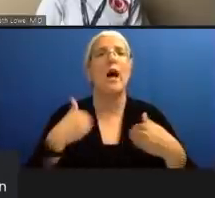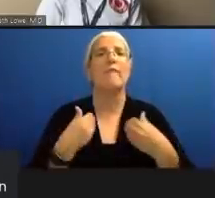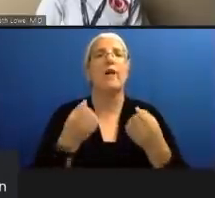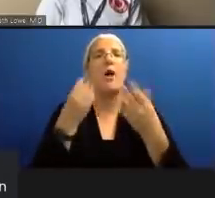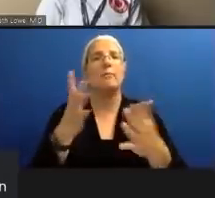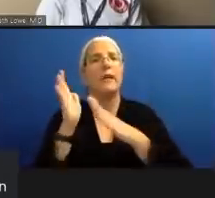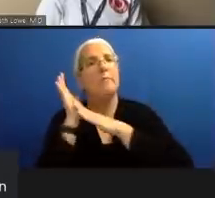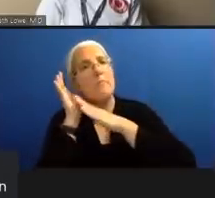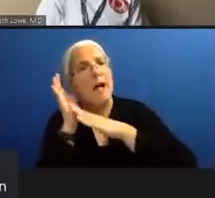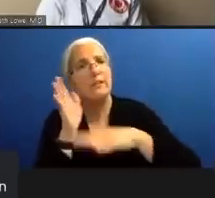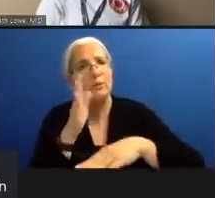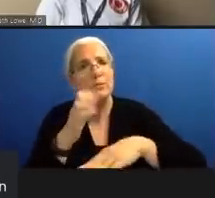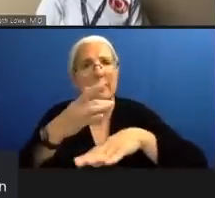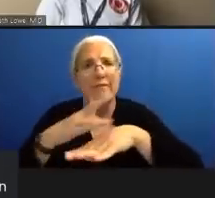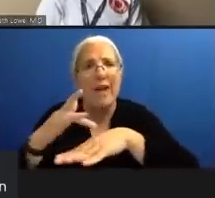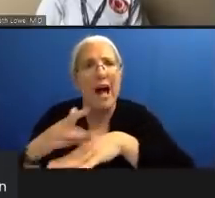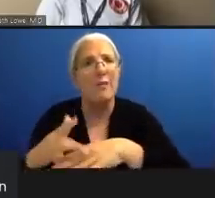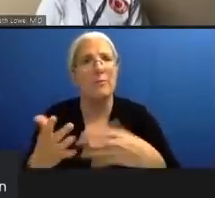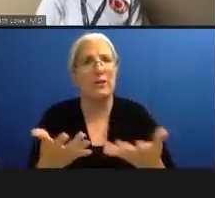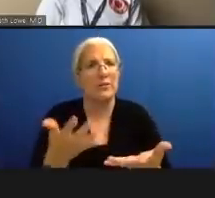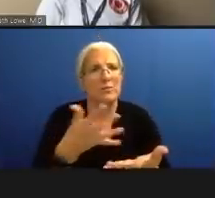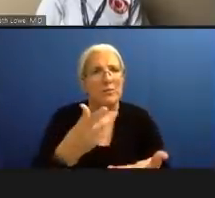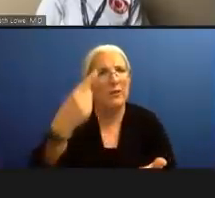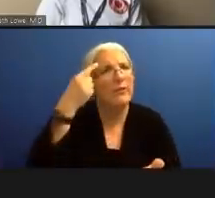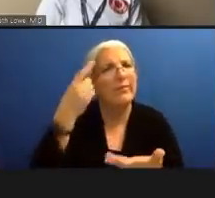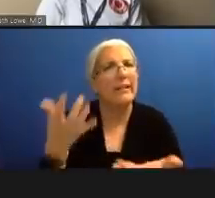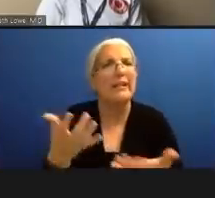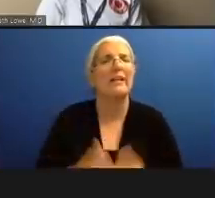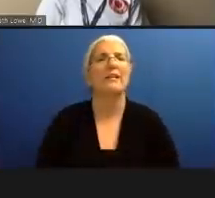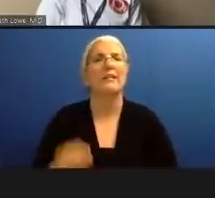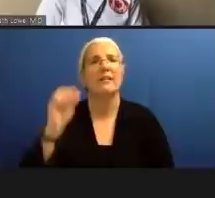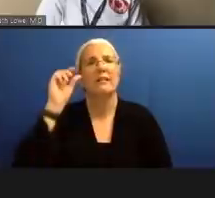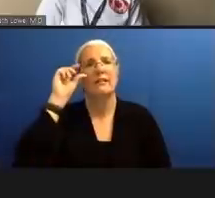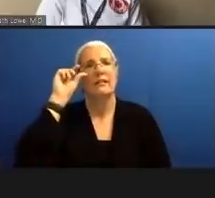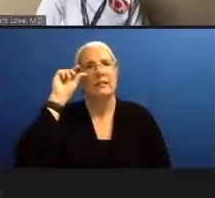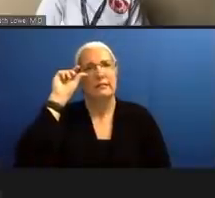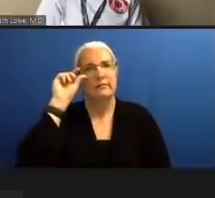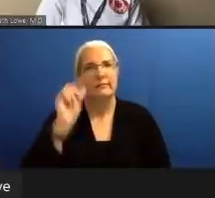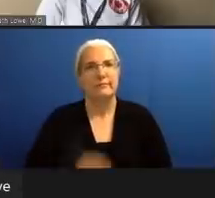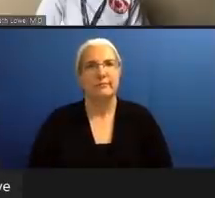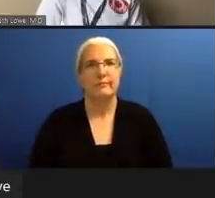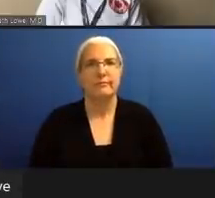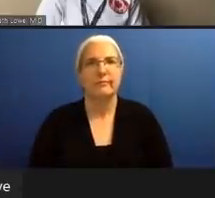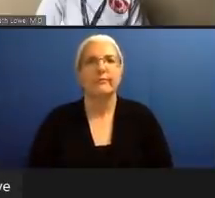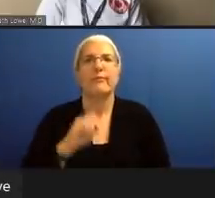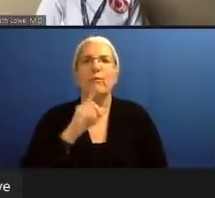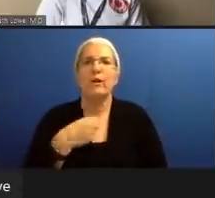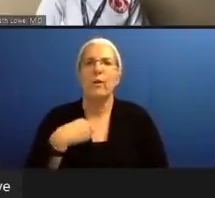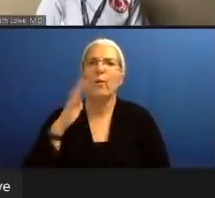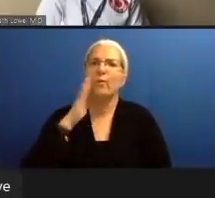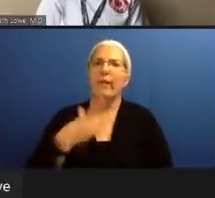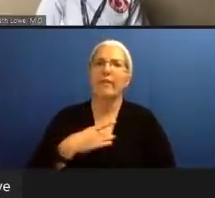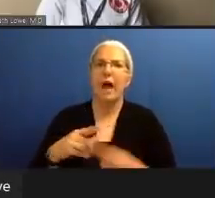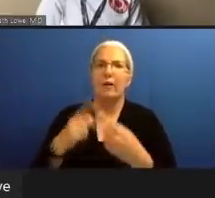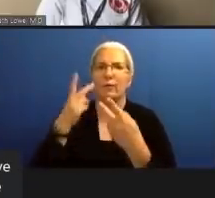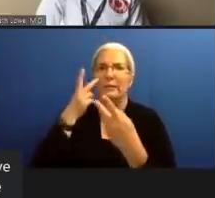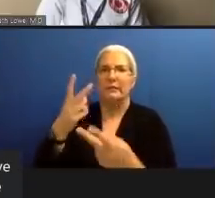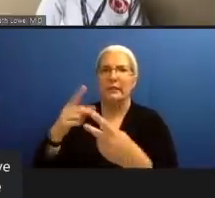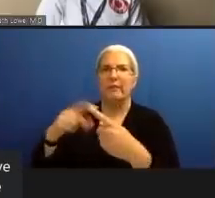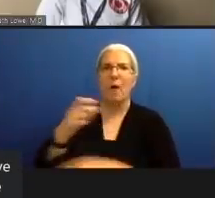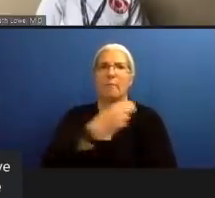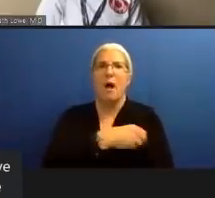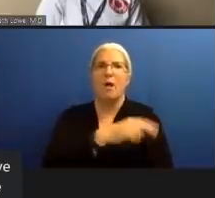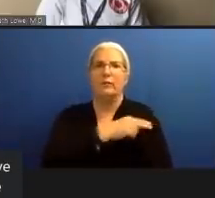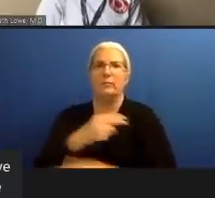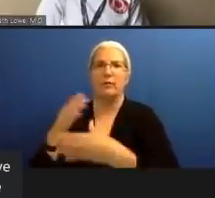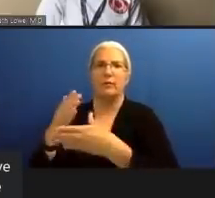Yeah, I can answer that from a public health standpoint, but I'd love to hear from our hospital partners to hear how they're thinking about surges within those settings